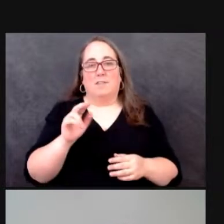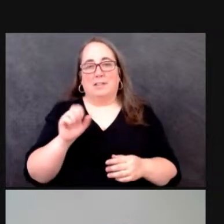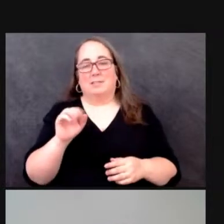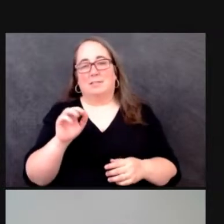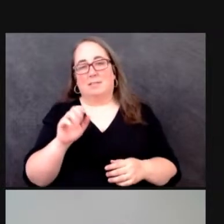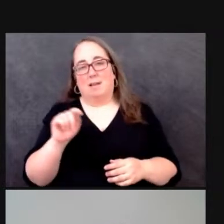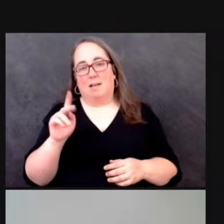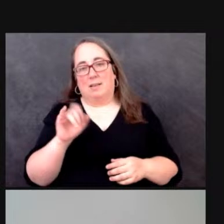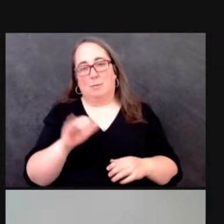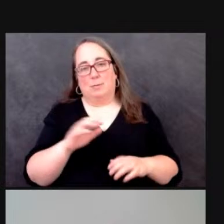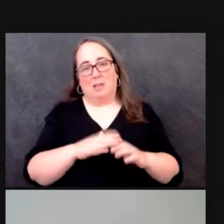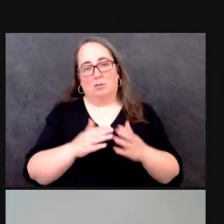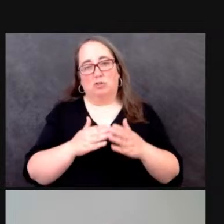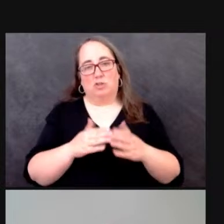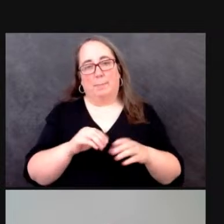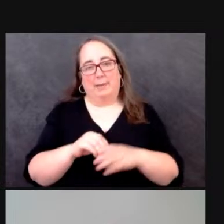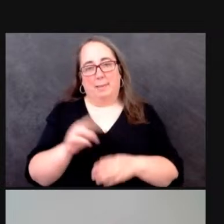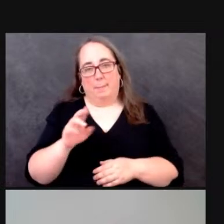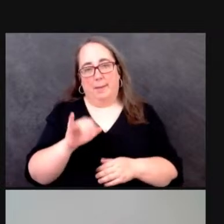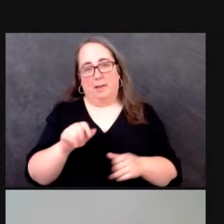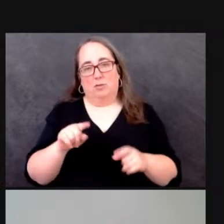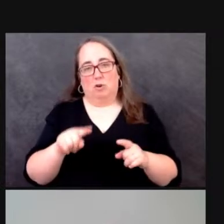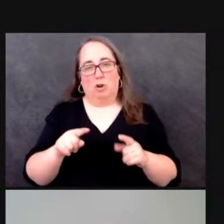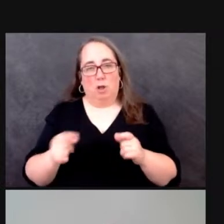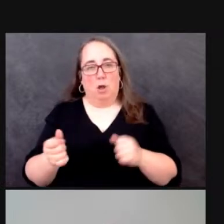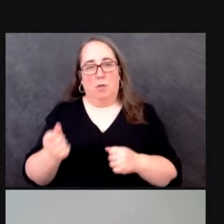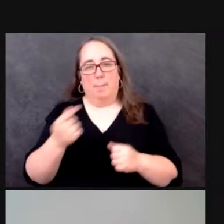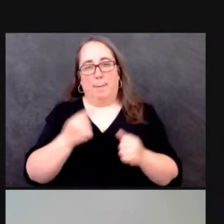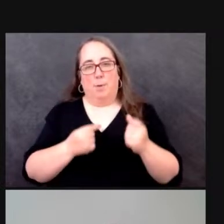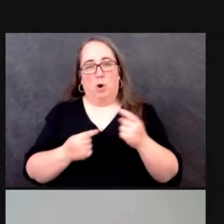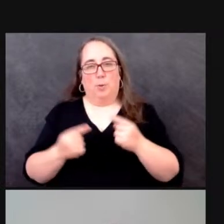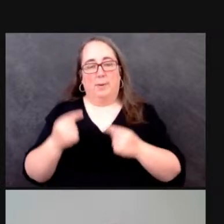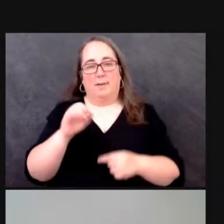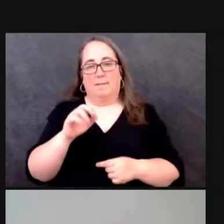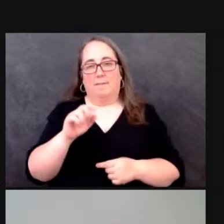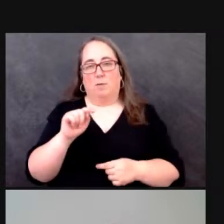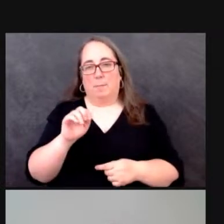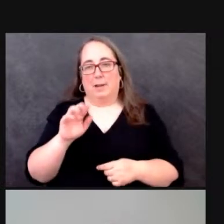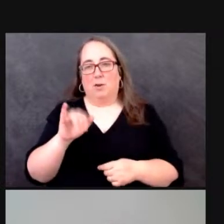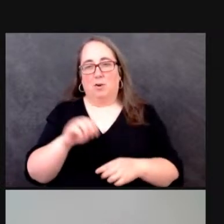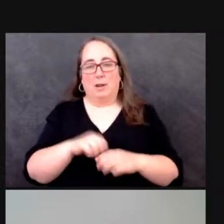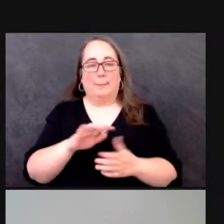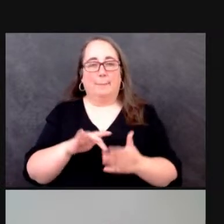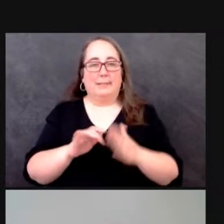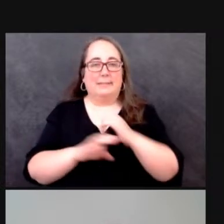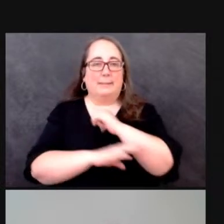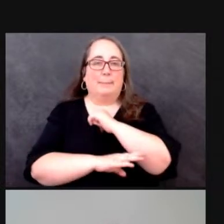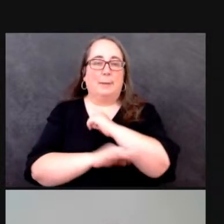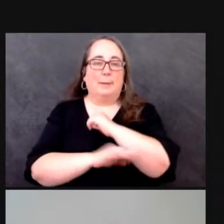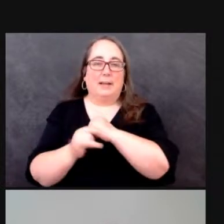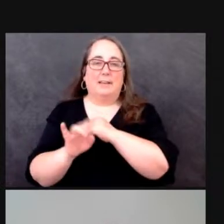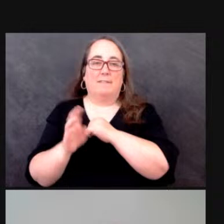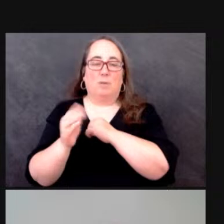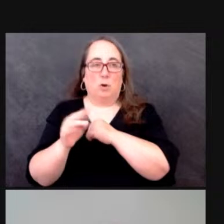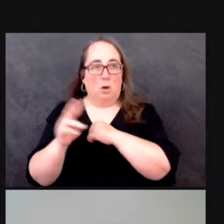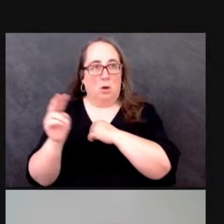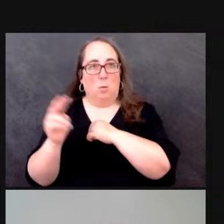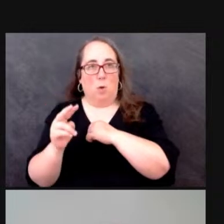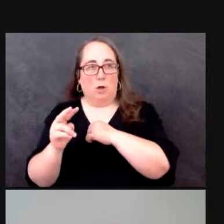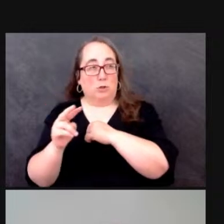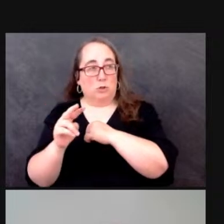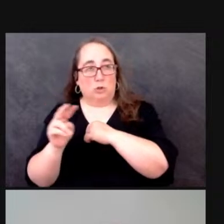the ship in the Chesapeake Bay during the bombardment of Fort McHenry in mid-September 1814, where he watched from